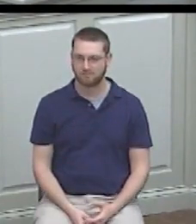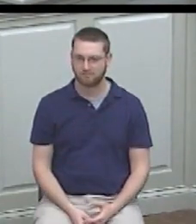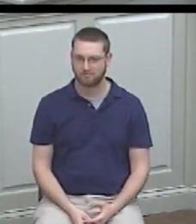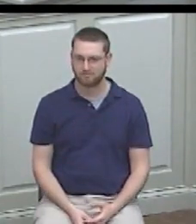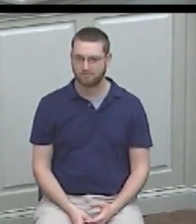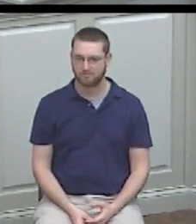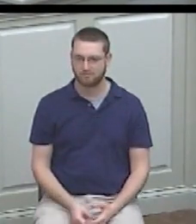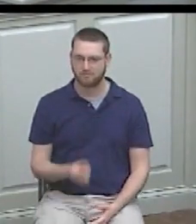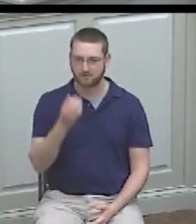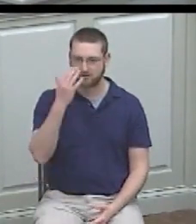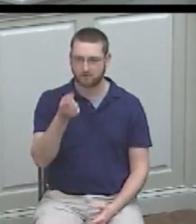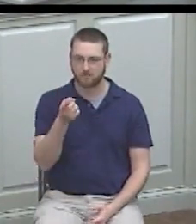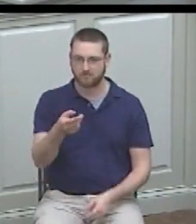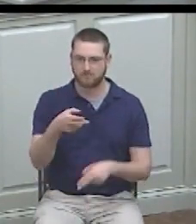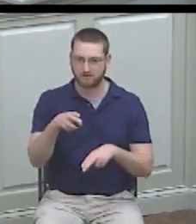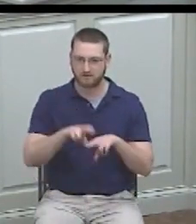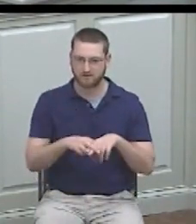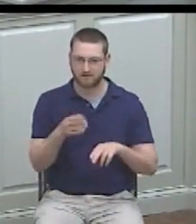Why are you sitting there, sir?